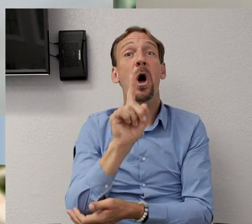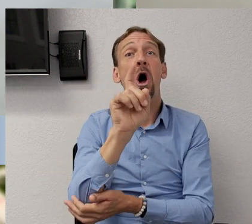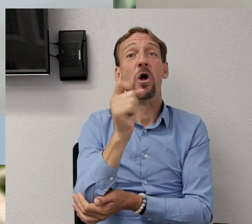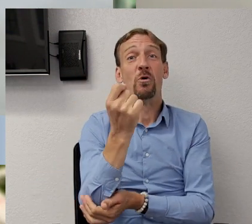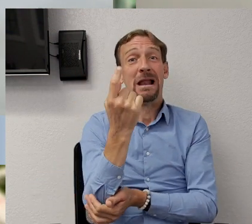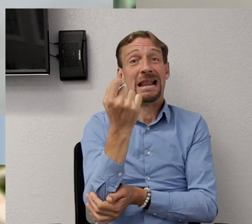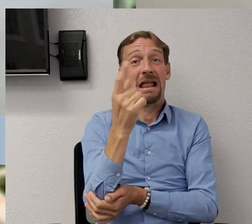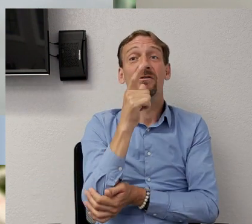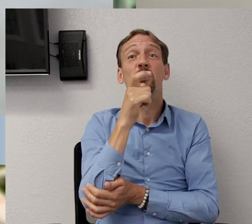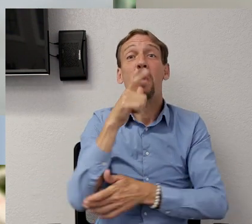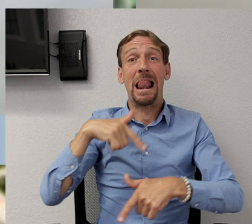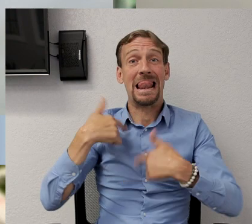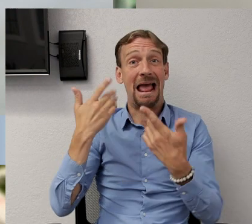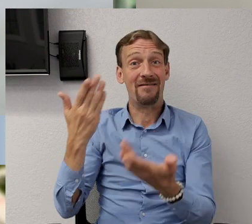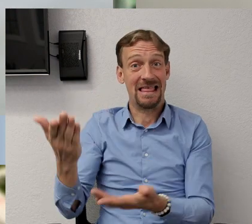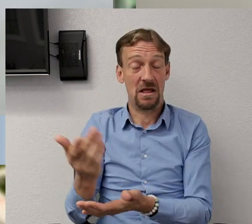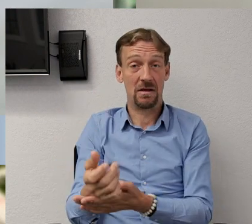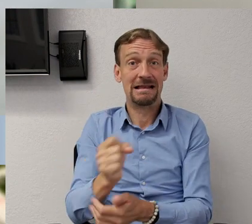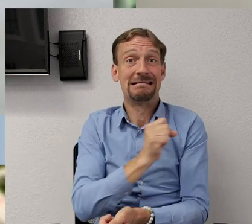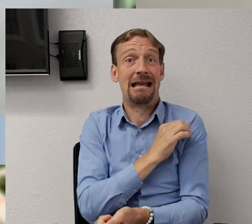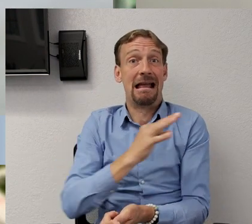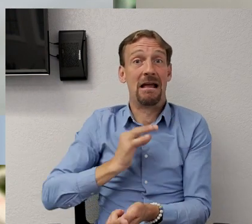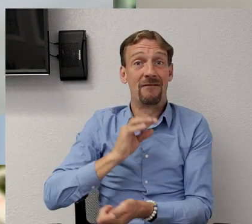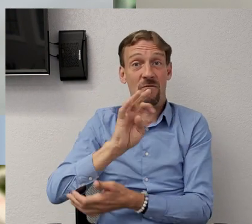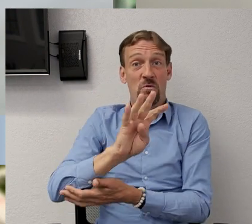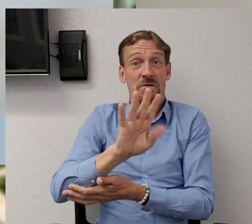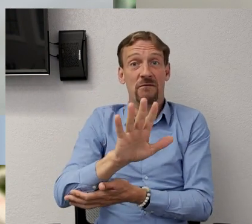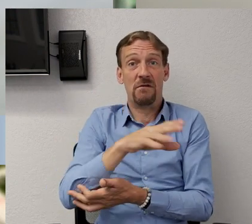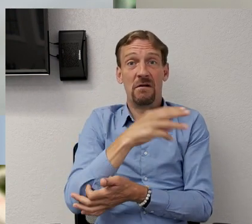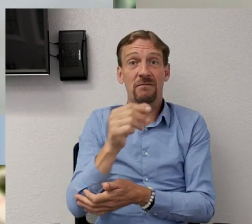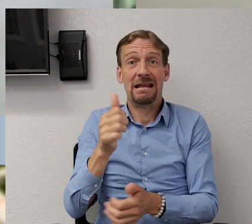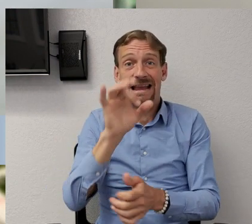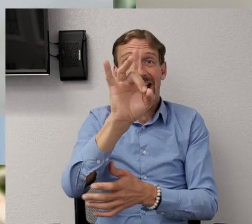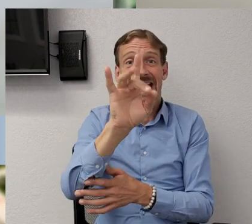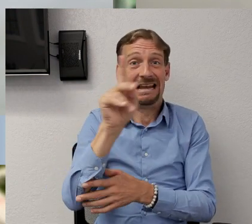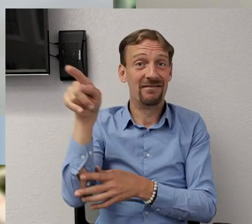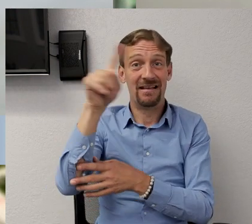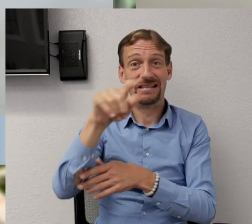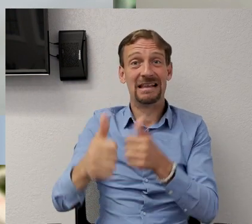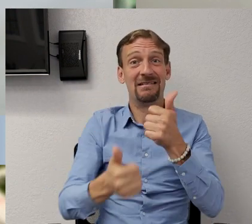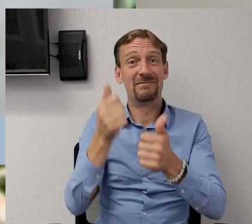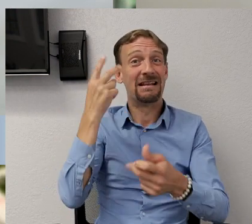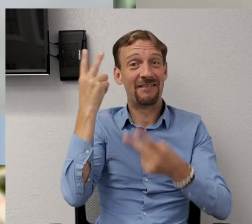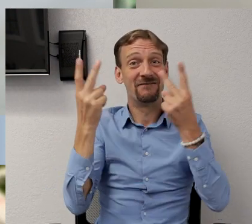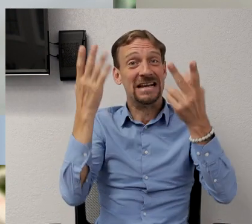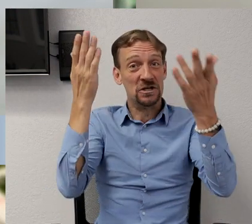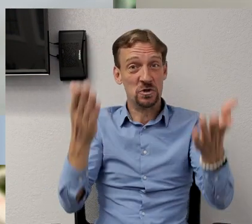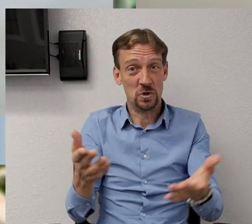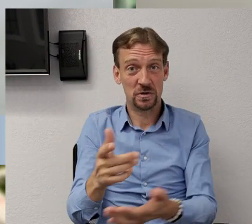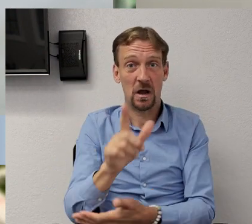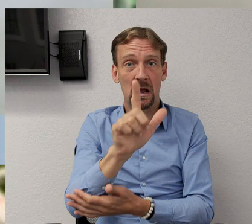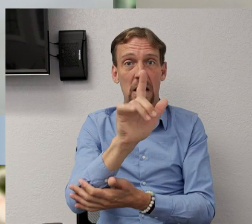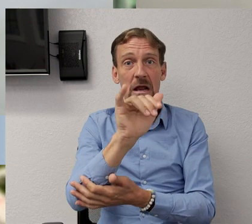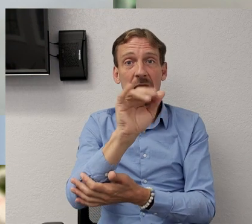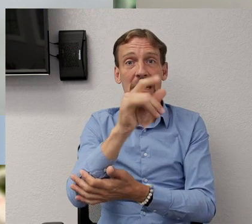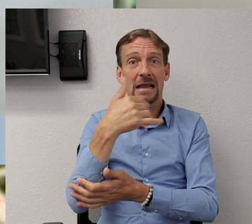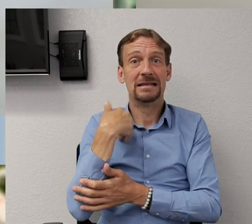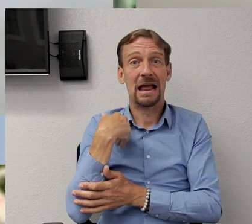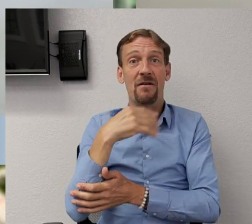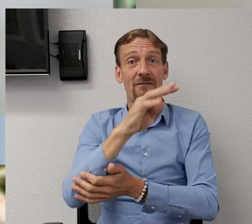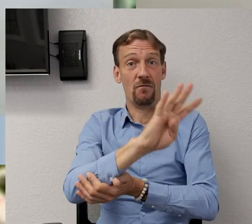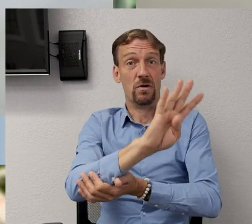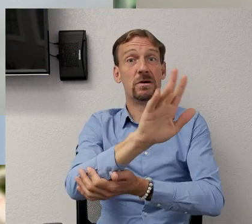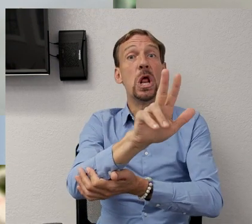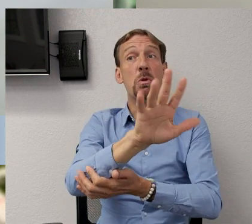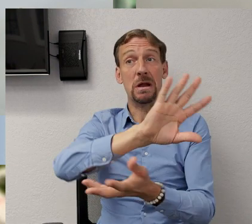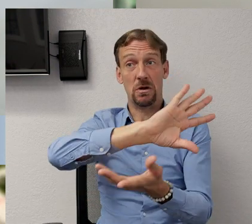of them residents, 55 of them staff, and 8 of them most likely visitors. Lindsay Gardens had